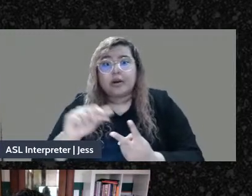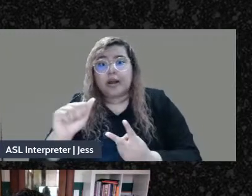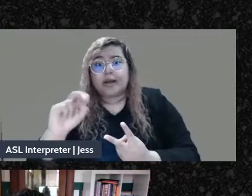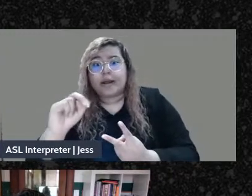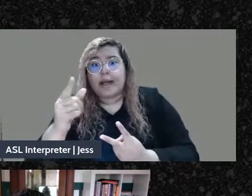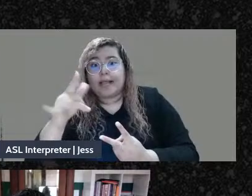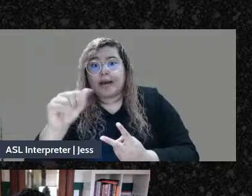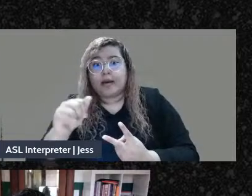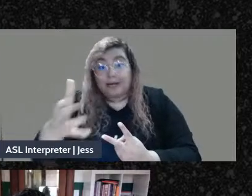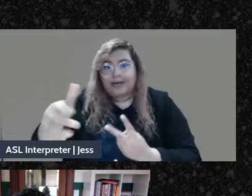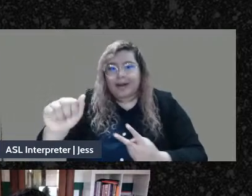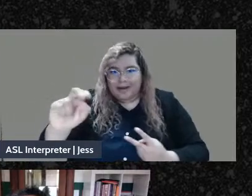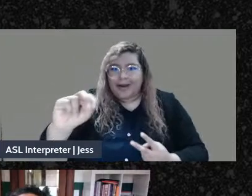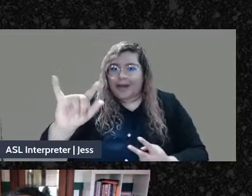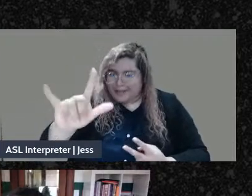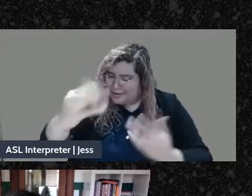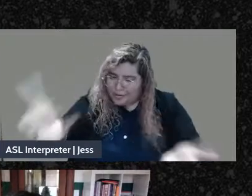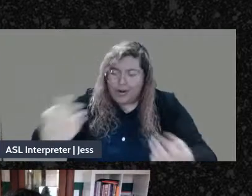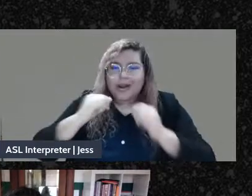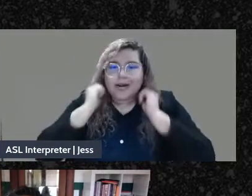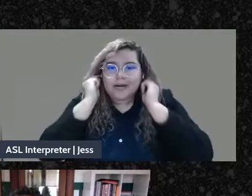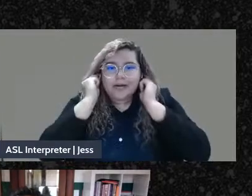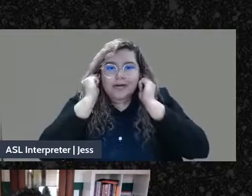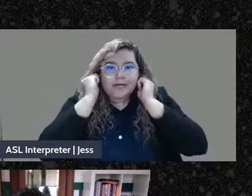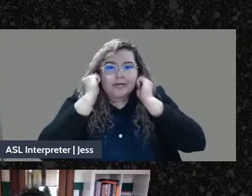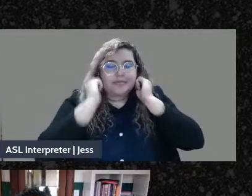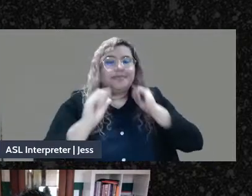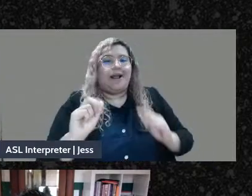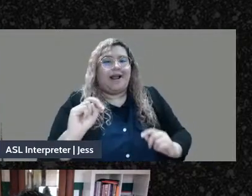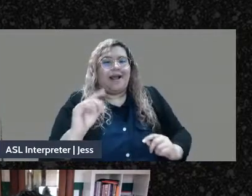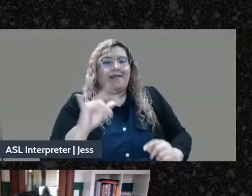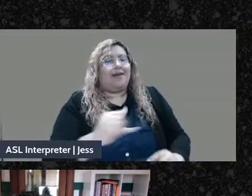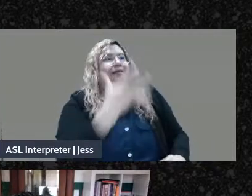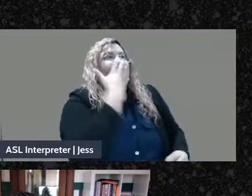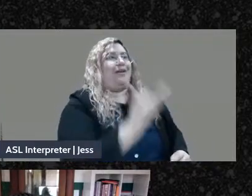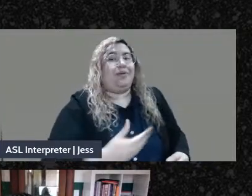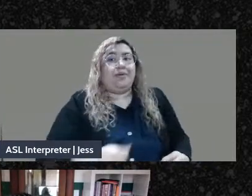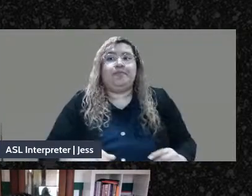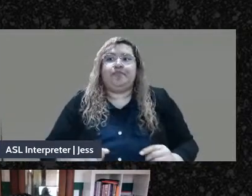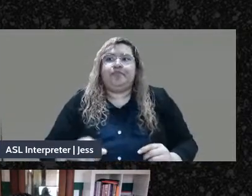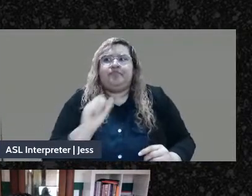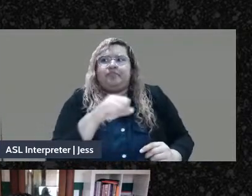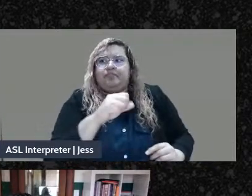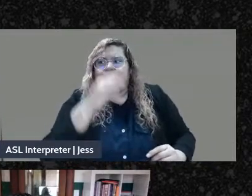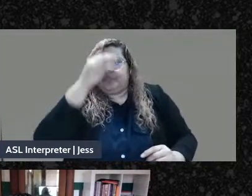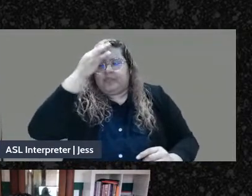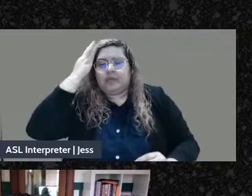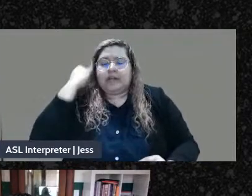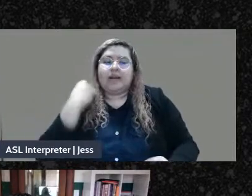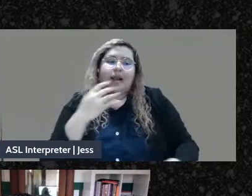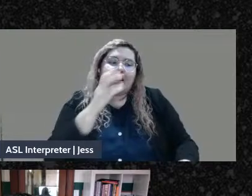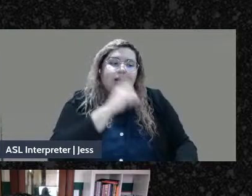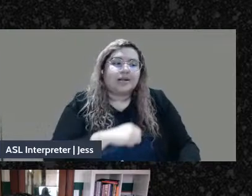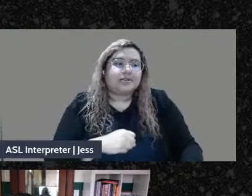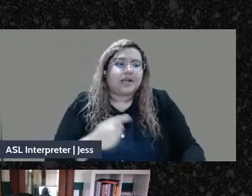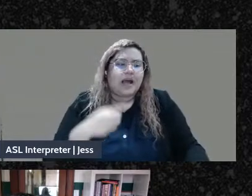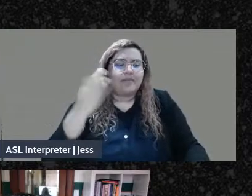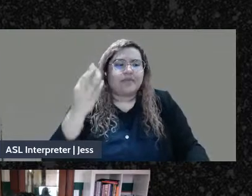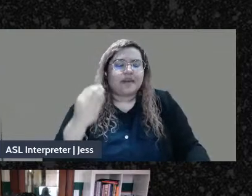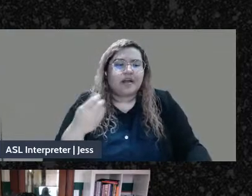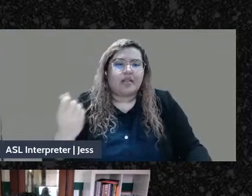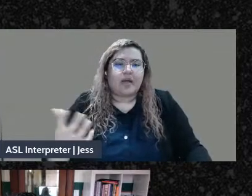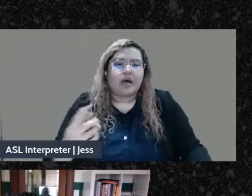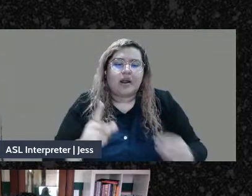Go for it, Angelica. Do it. All right. Thank you. Thank you, Andrea. Yeah. I guess I'm thinking a lot about like